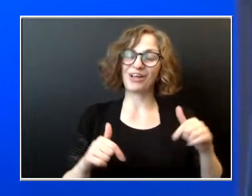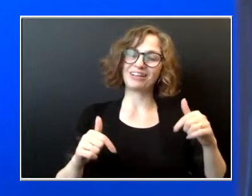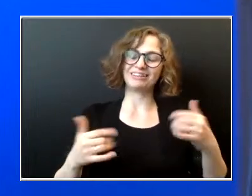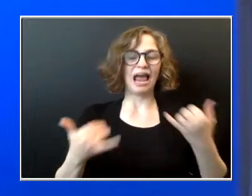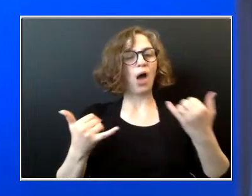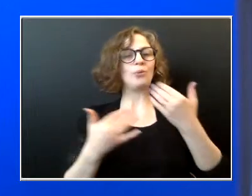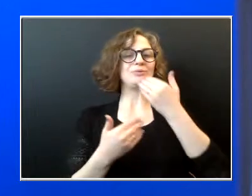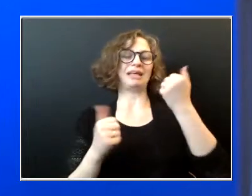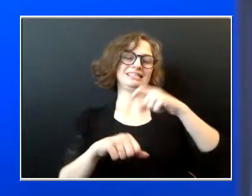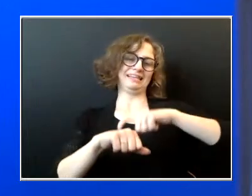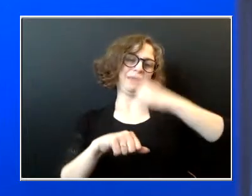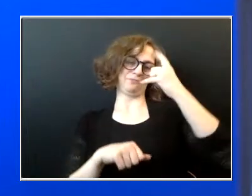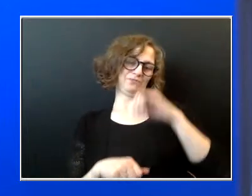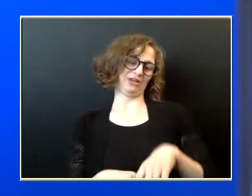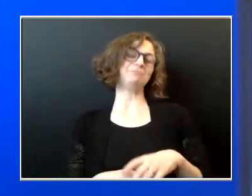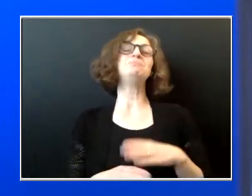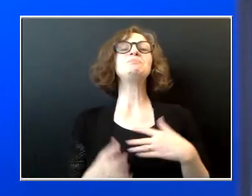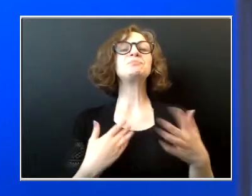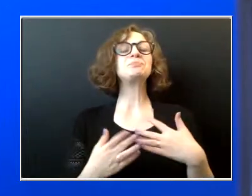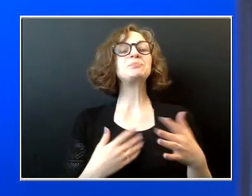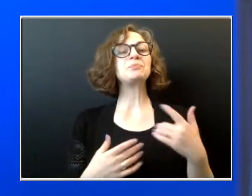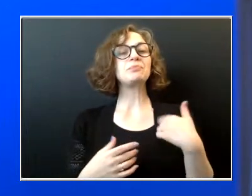genetic counseling, and